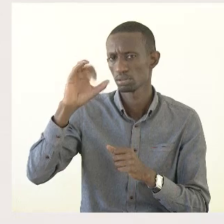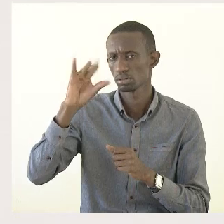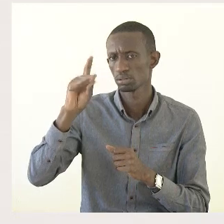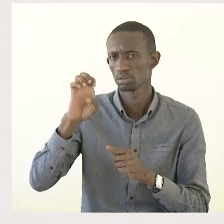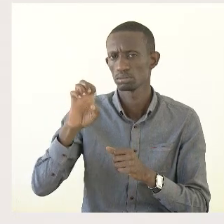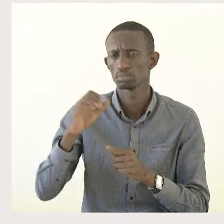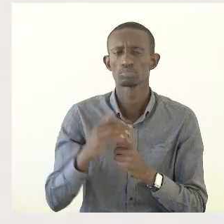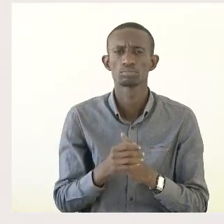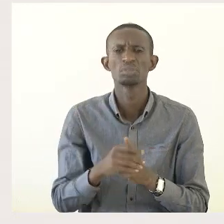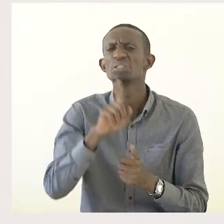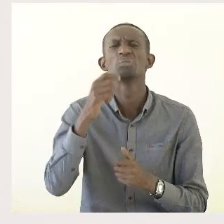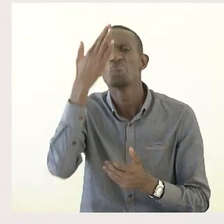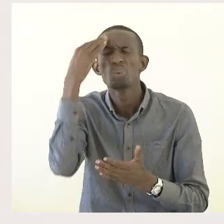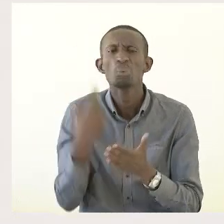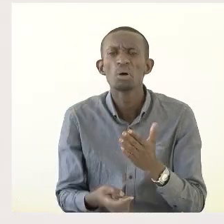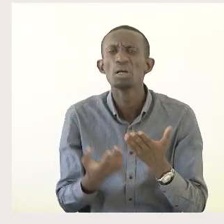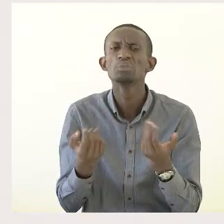add hydrochloric acid in the